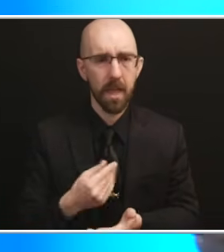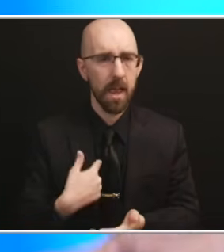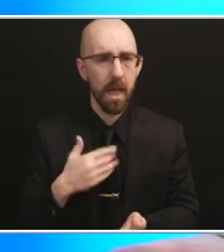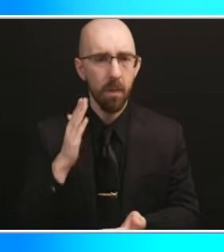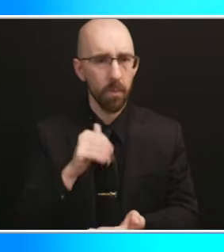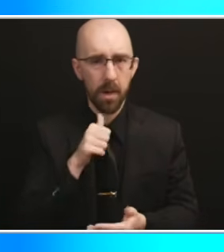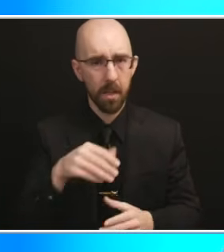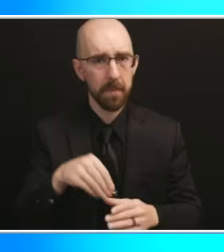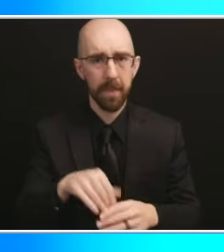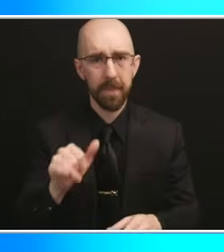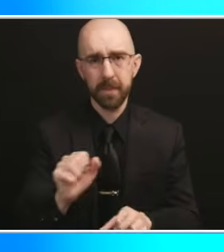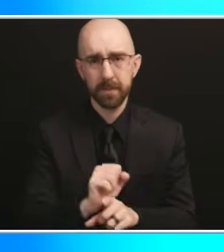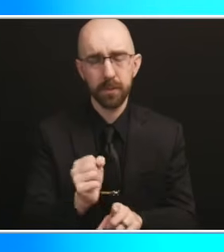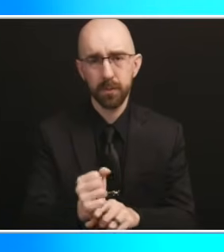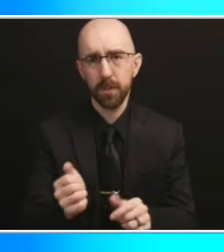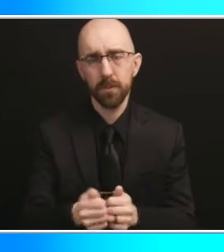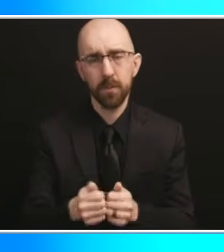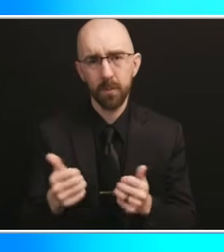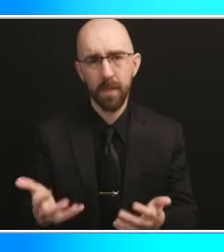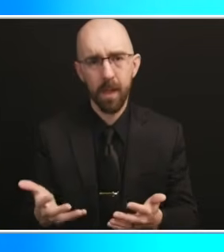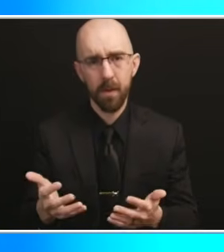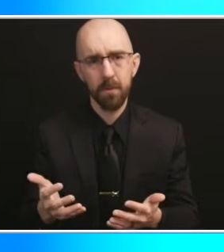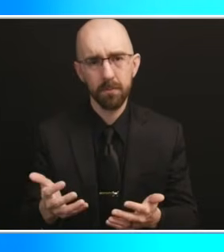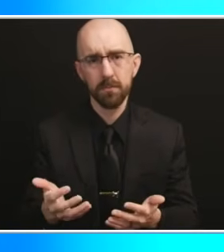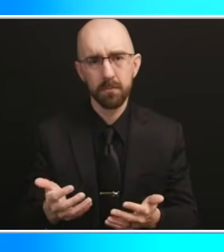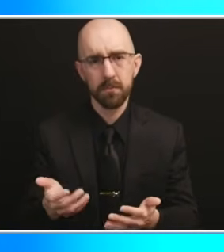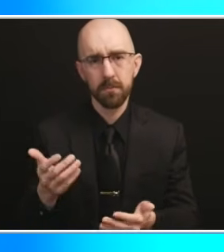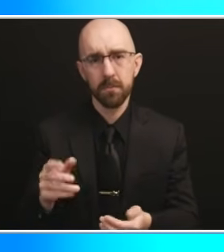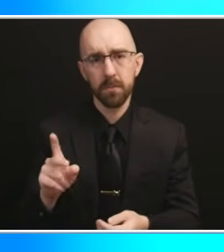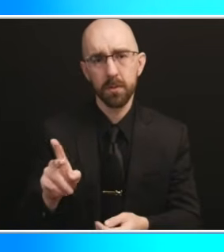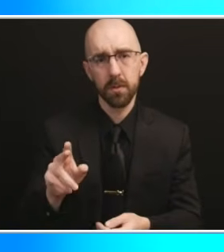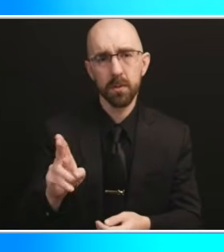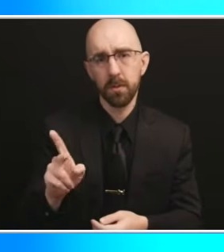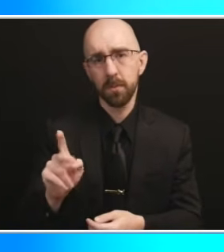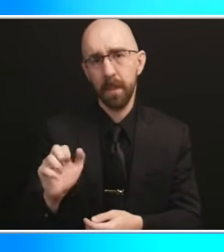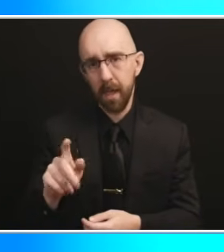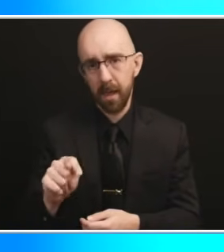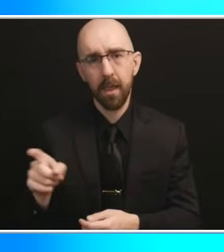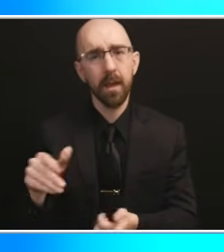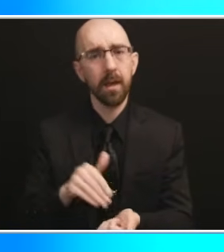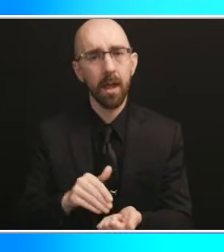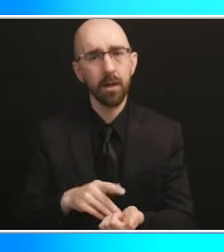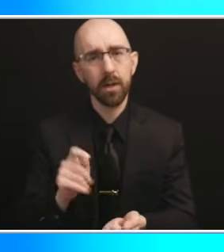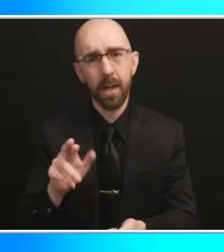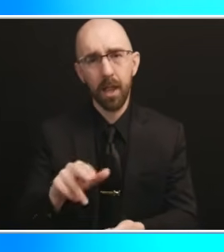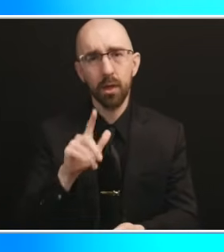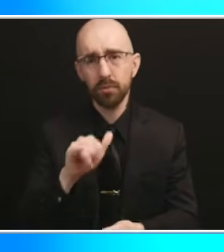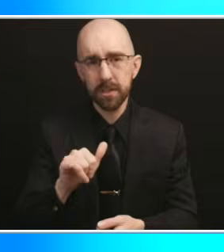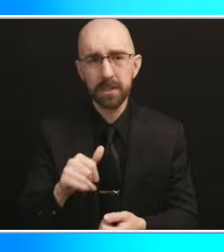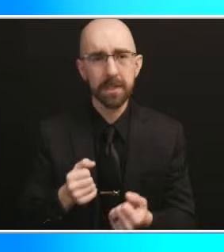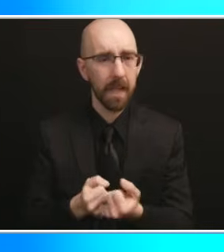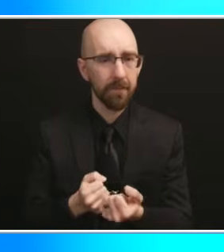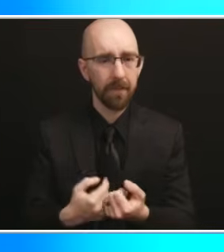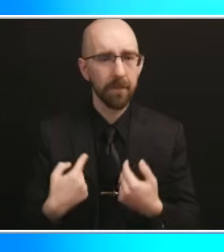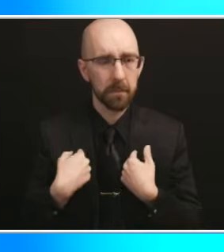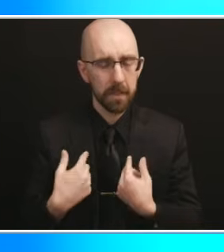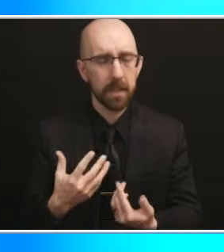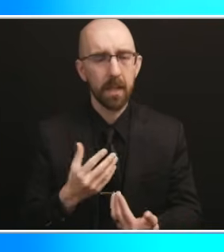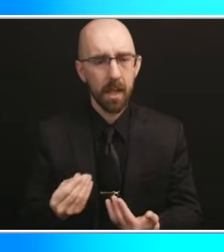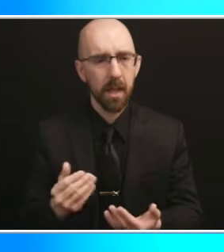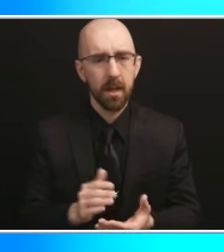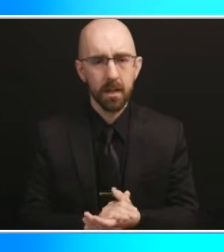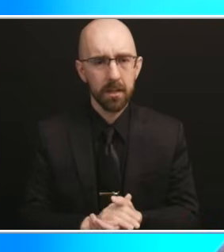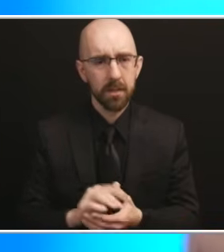situation without KU Med and Dr. Taylor really being an advocate for me. And then just